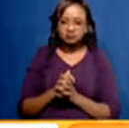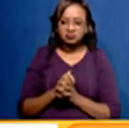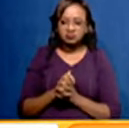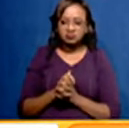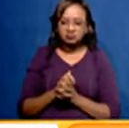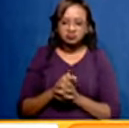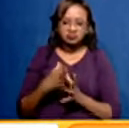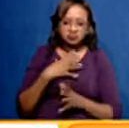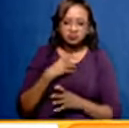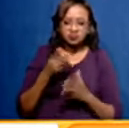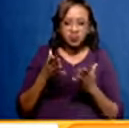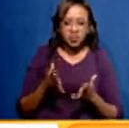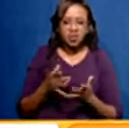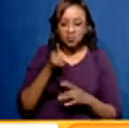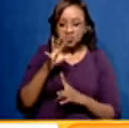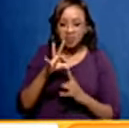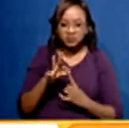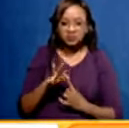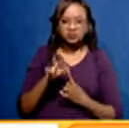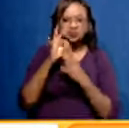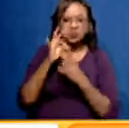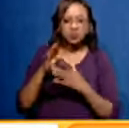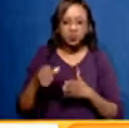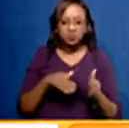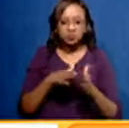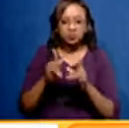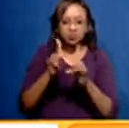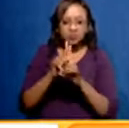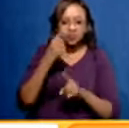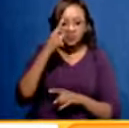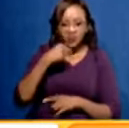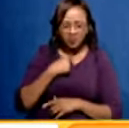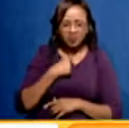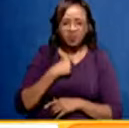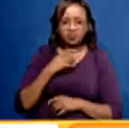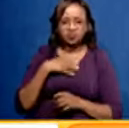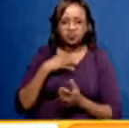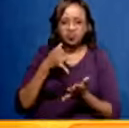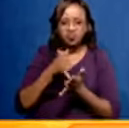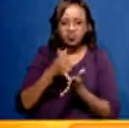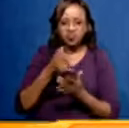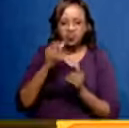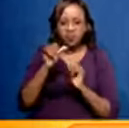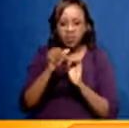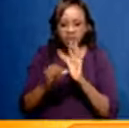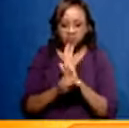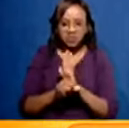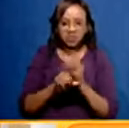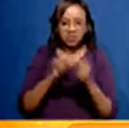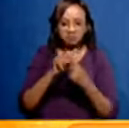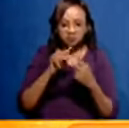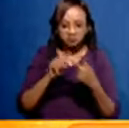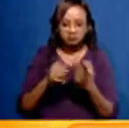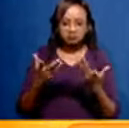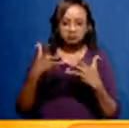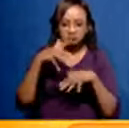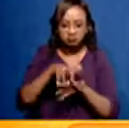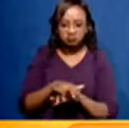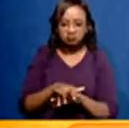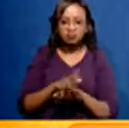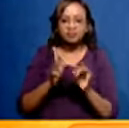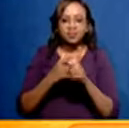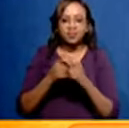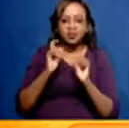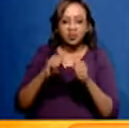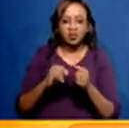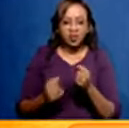now a unique opportunity also for me personally to combine these two agendas, because combining these two together, we can even